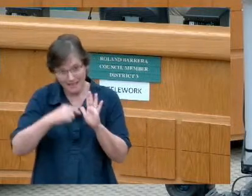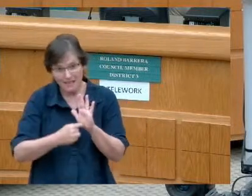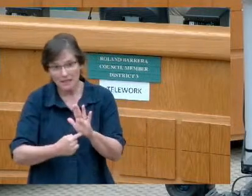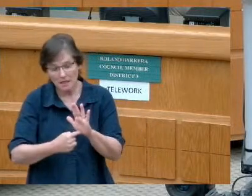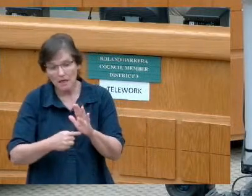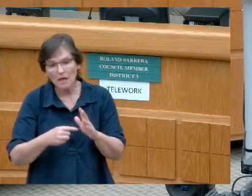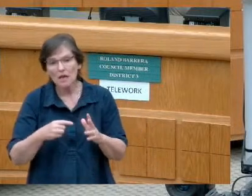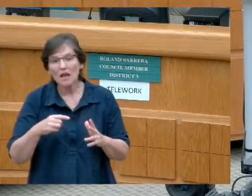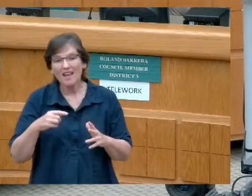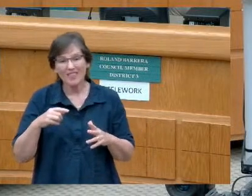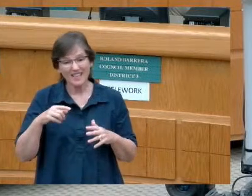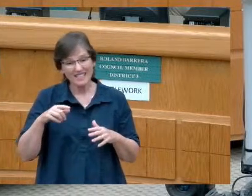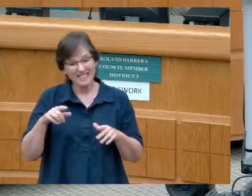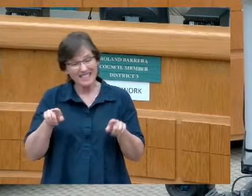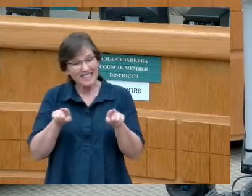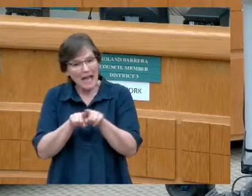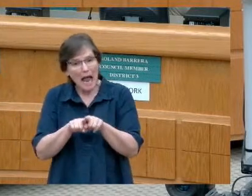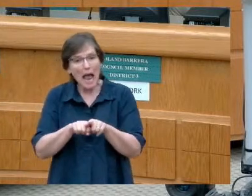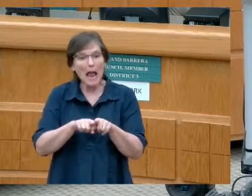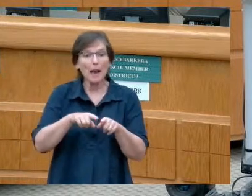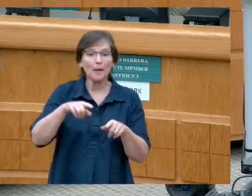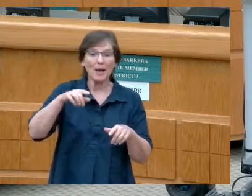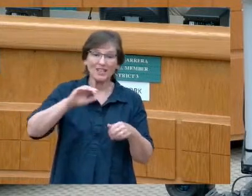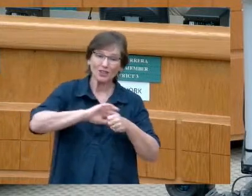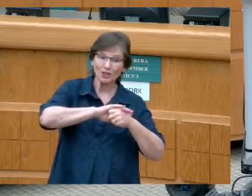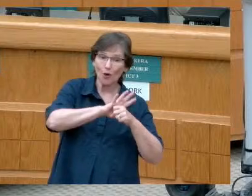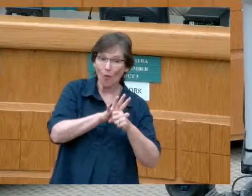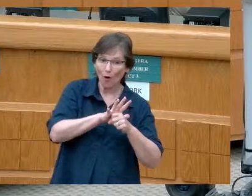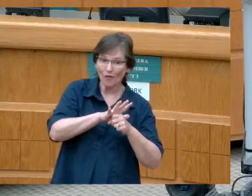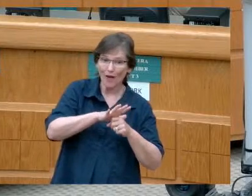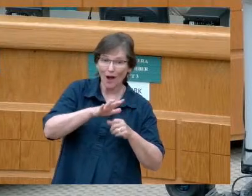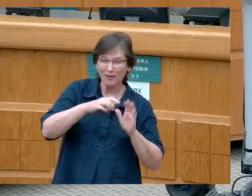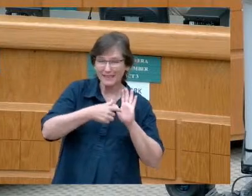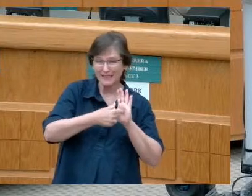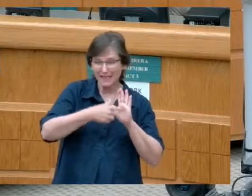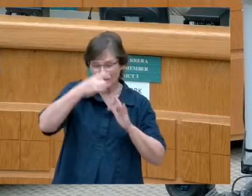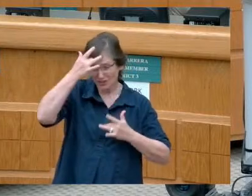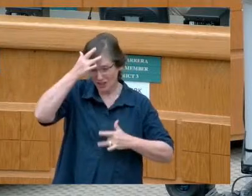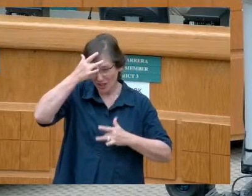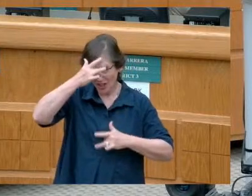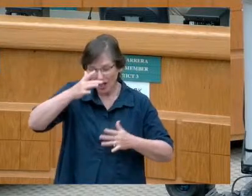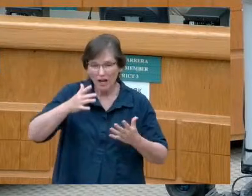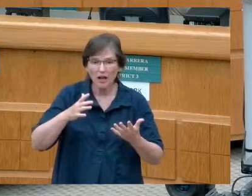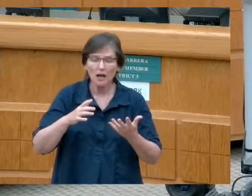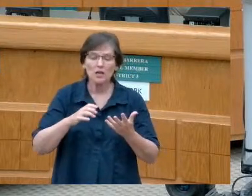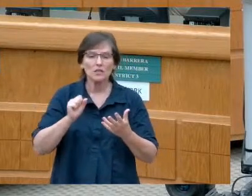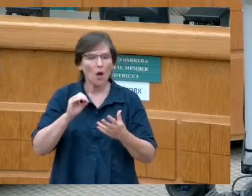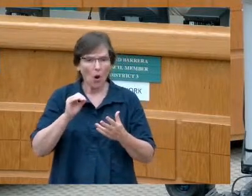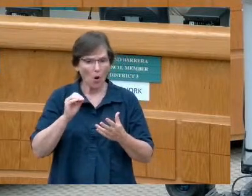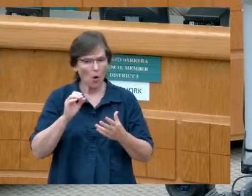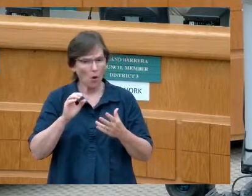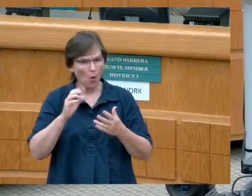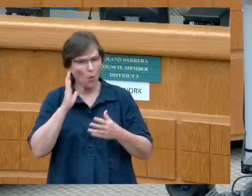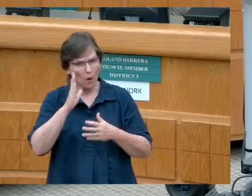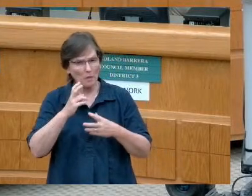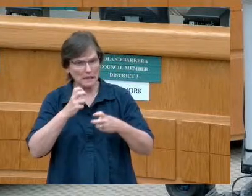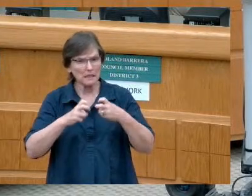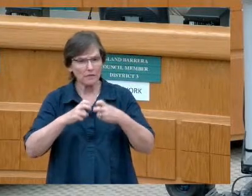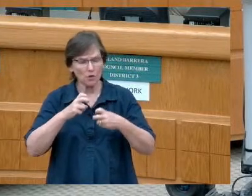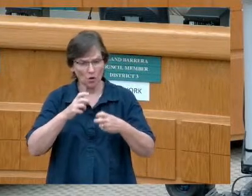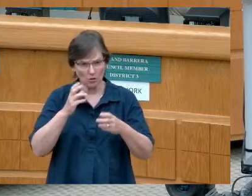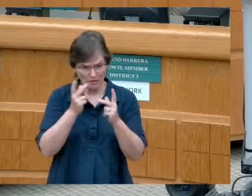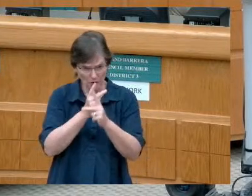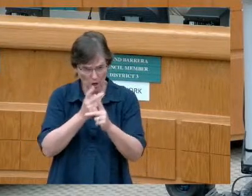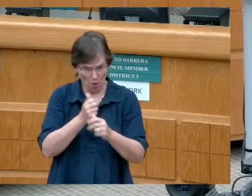virus you may have. And our hospitals will once again be inundated with COVID-19 cases. That's why we're